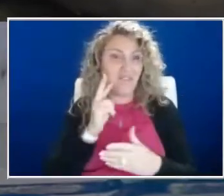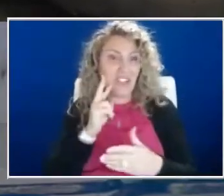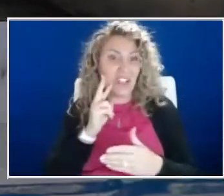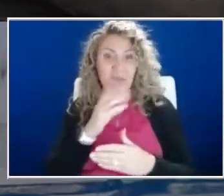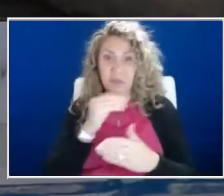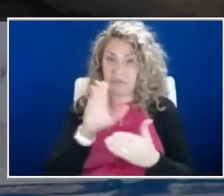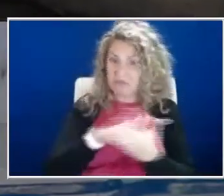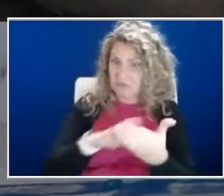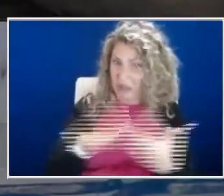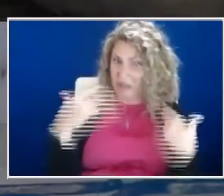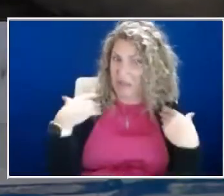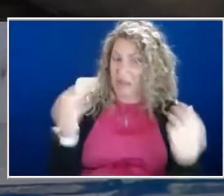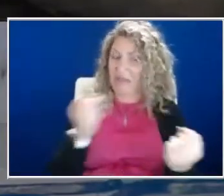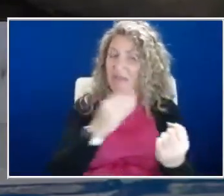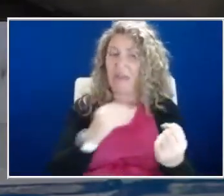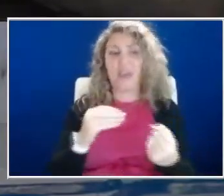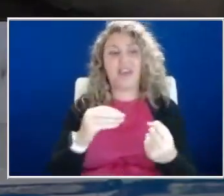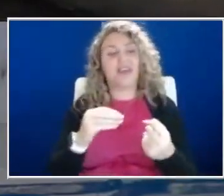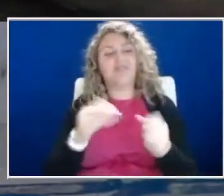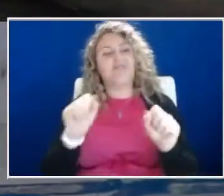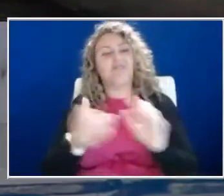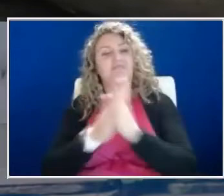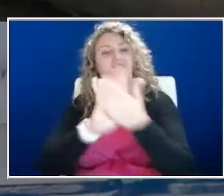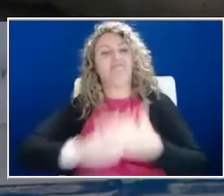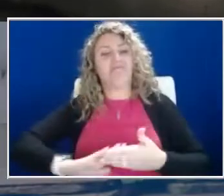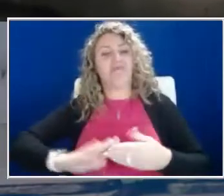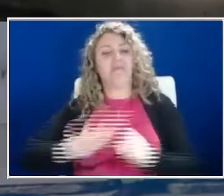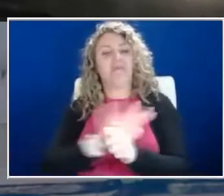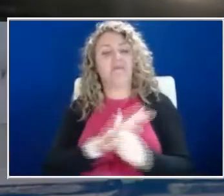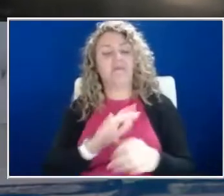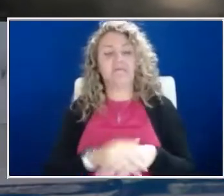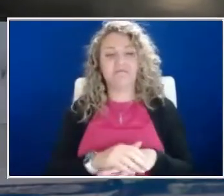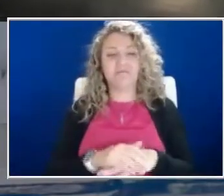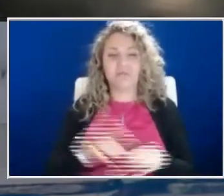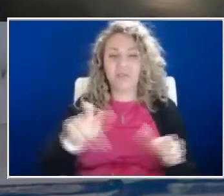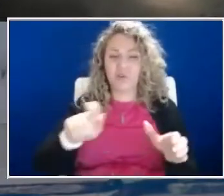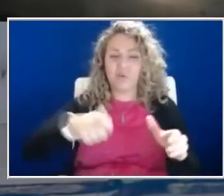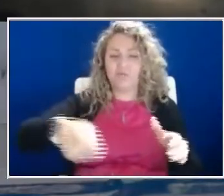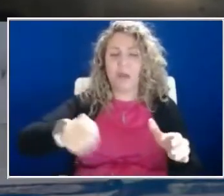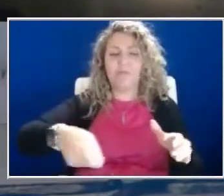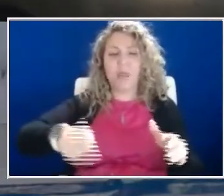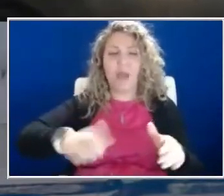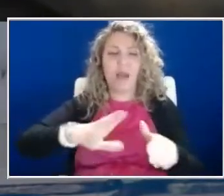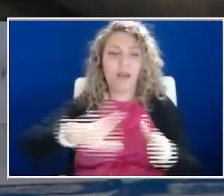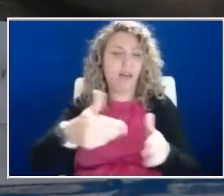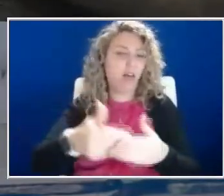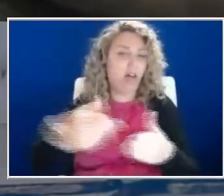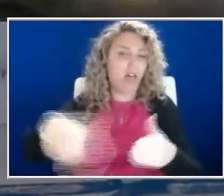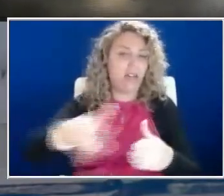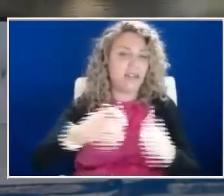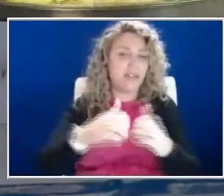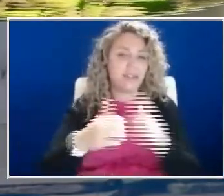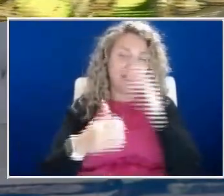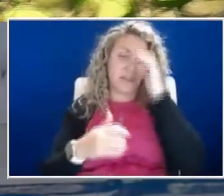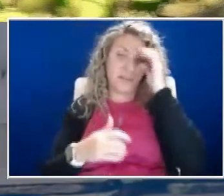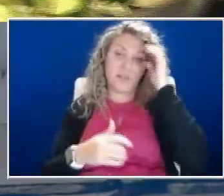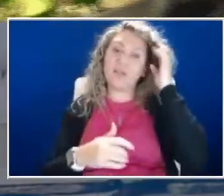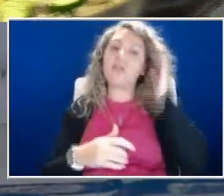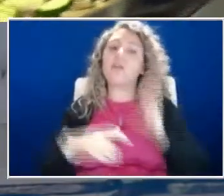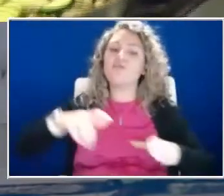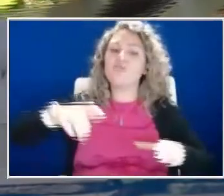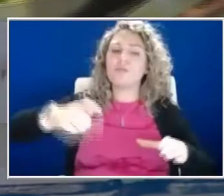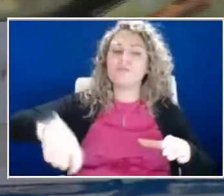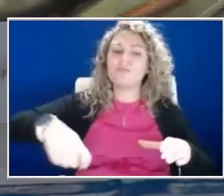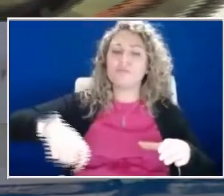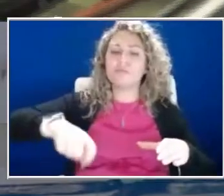healthy, and filling. So while we're sauteing all these guys here together, we're going to whisk a little bit of a low-sodium